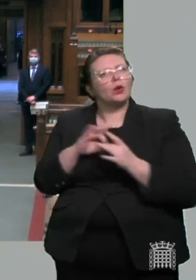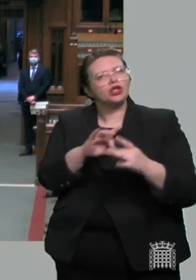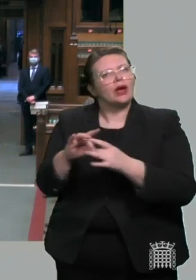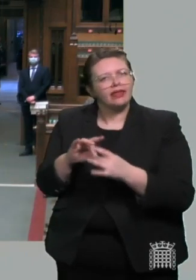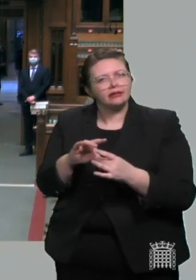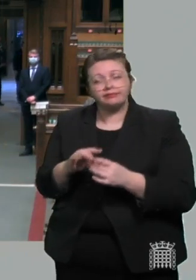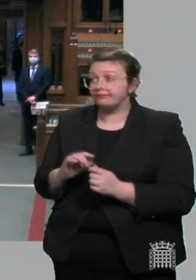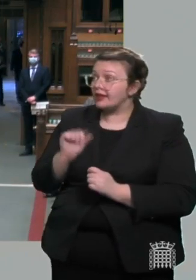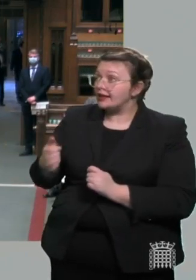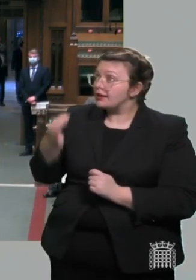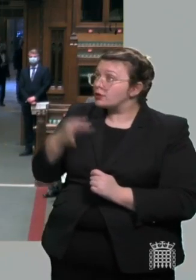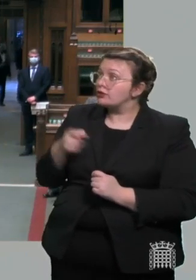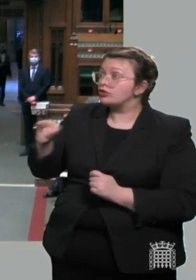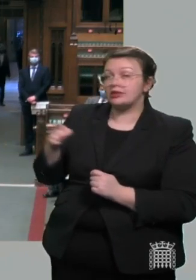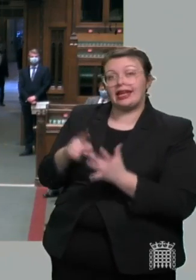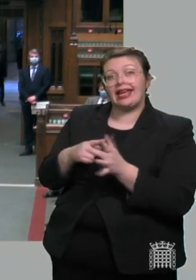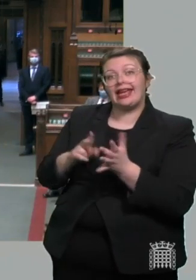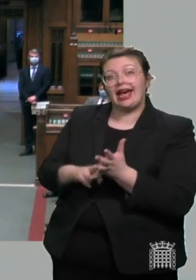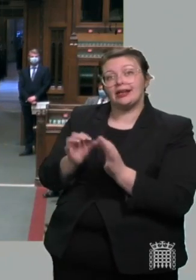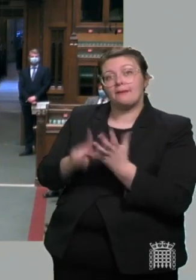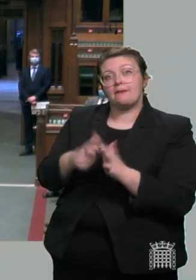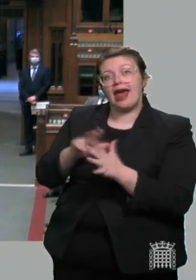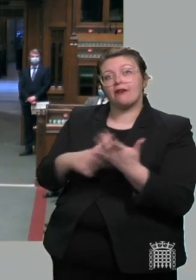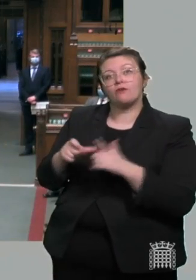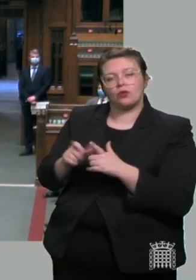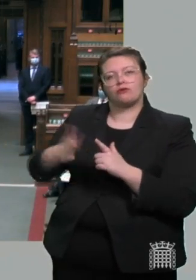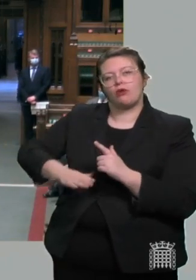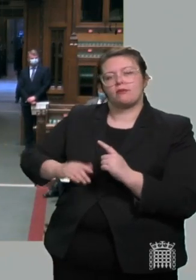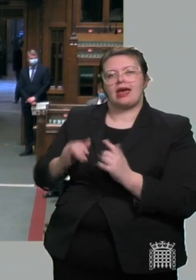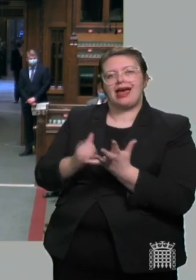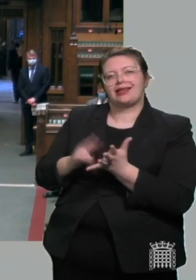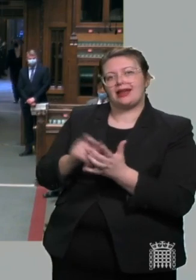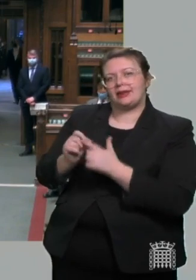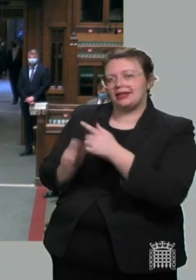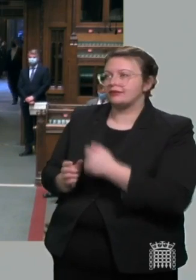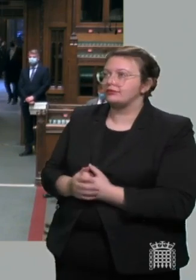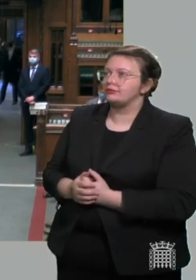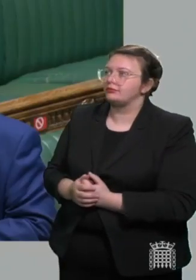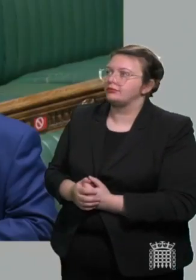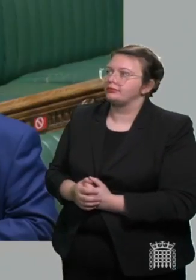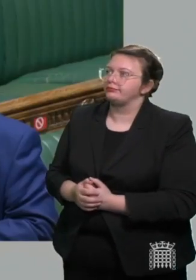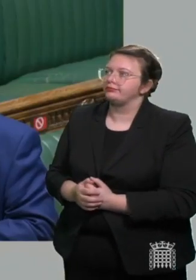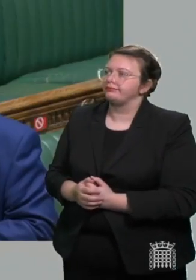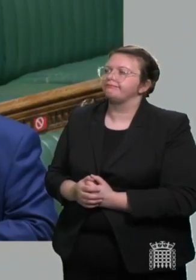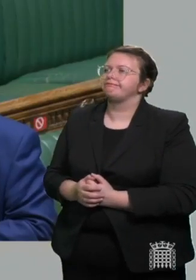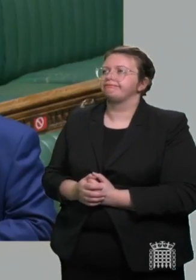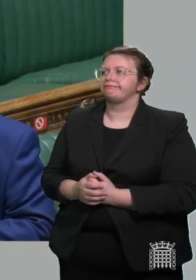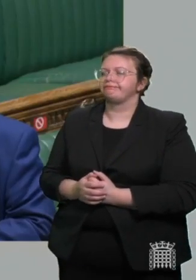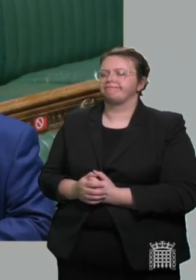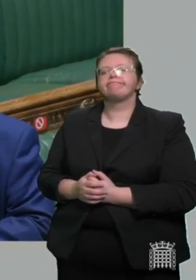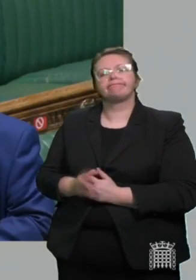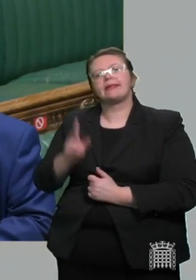leader of the S&P, Ian Blackford. Thank you, Mr Speaker. Can I associate myself with the remarks of the Prime Minister on the terrible